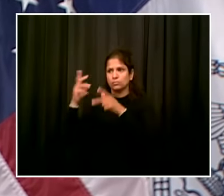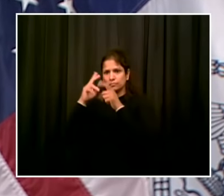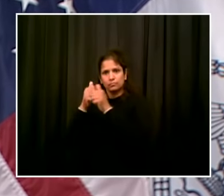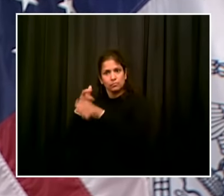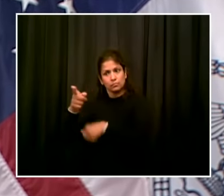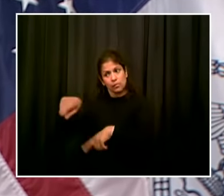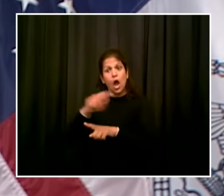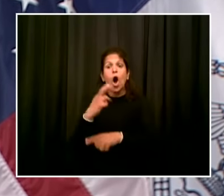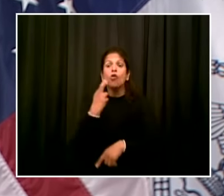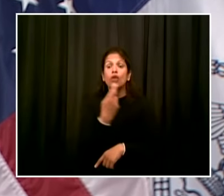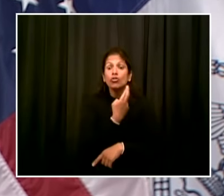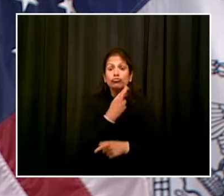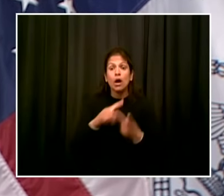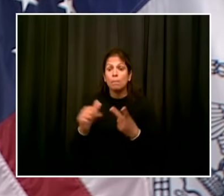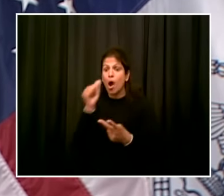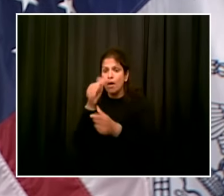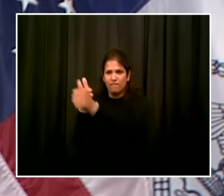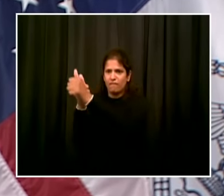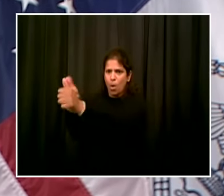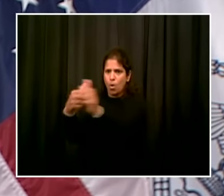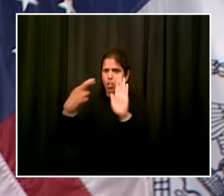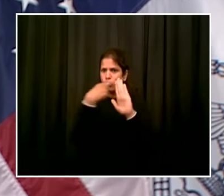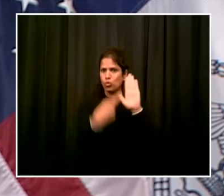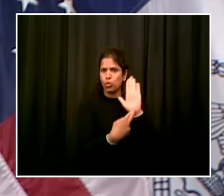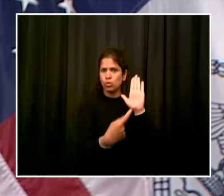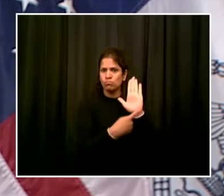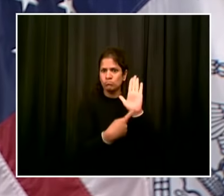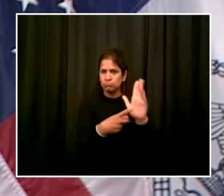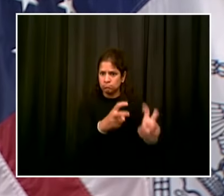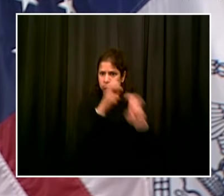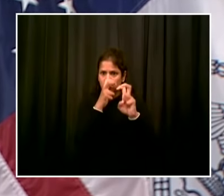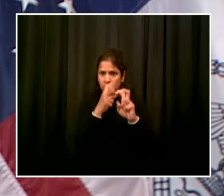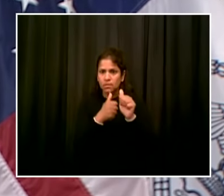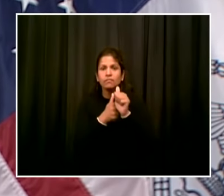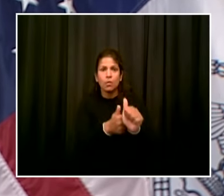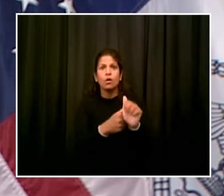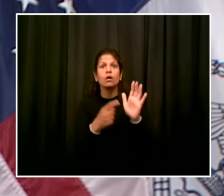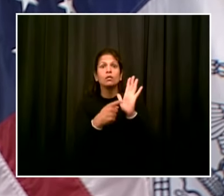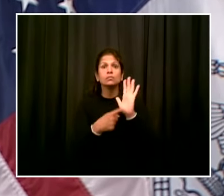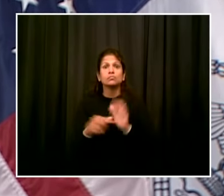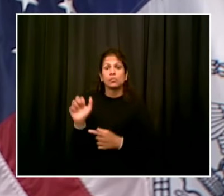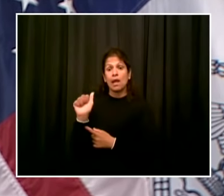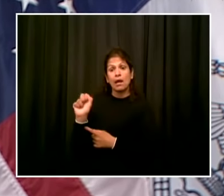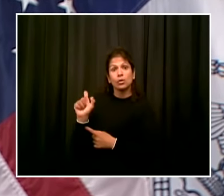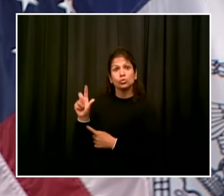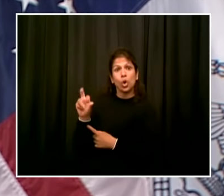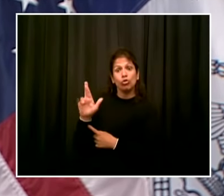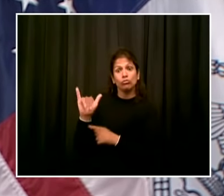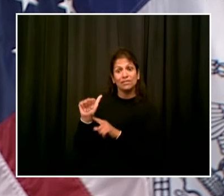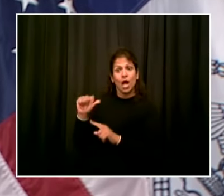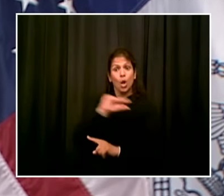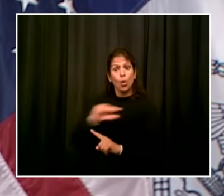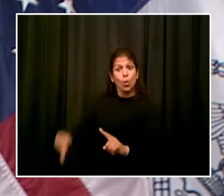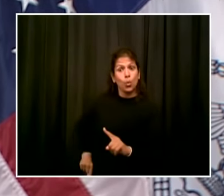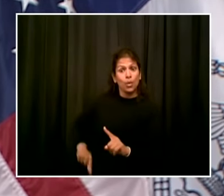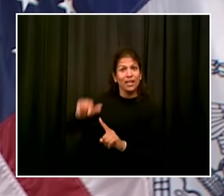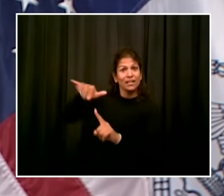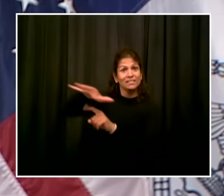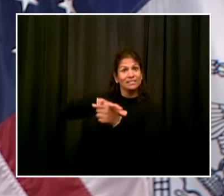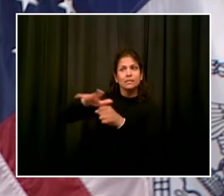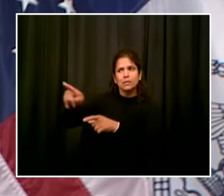occurred very late at night. I think that's part of what was under-recognized. I'll be the first to say it. I think there was activity earlier in the evenings,